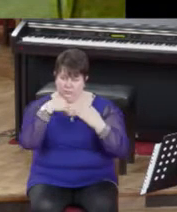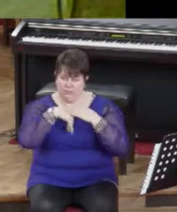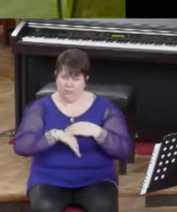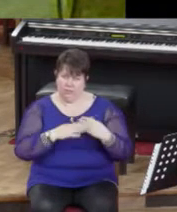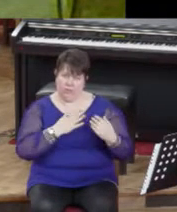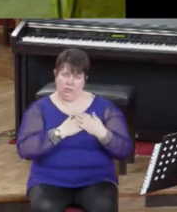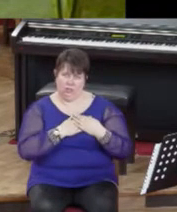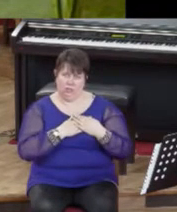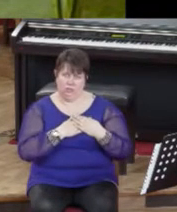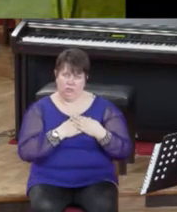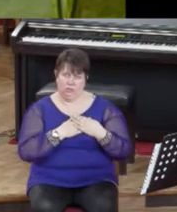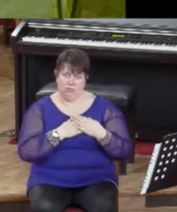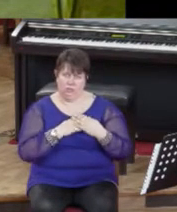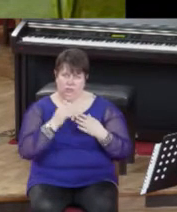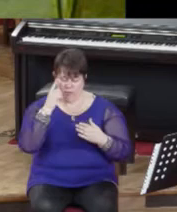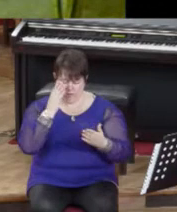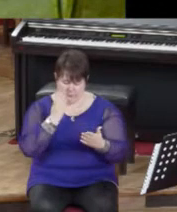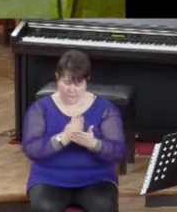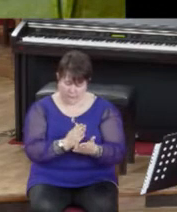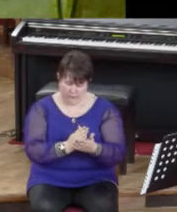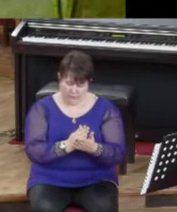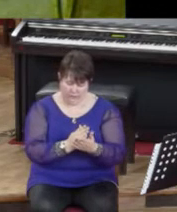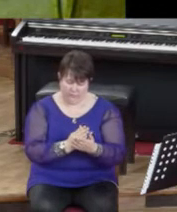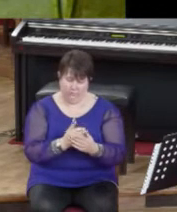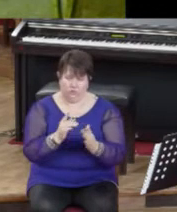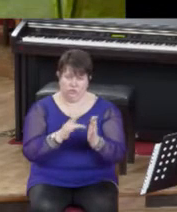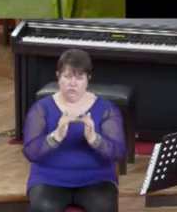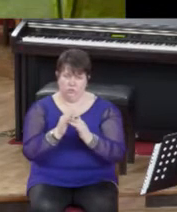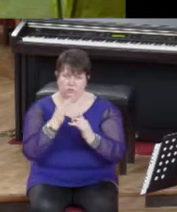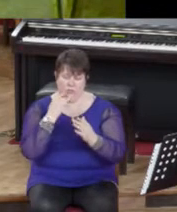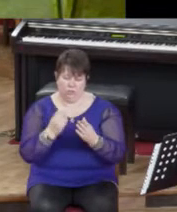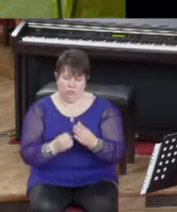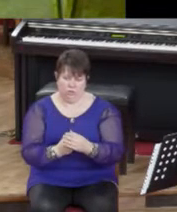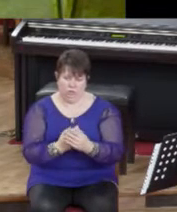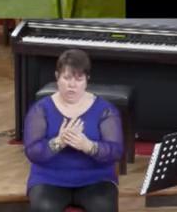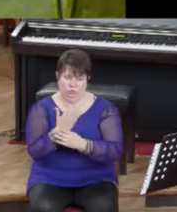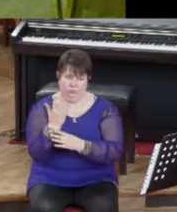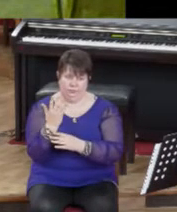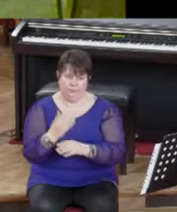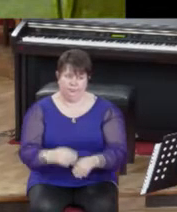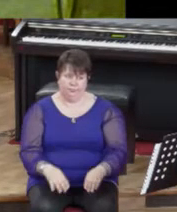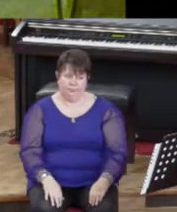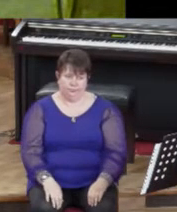hearts as they put their own faith in him as they grow who does that.